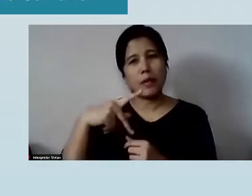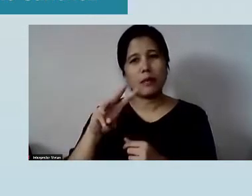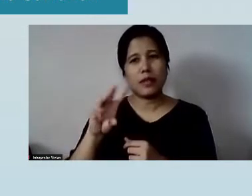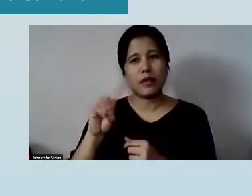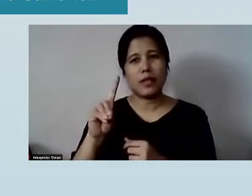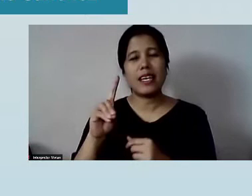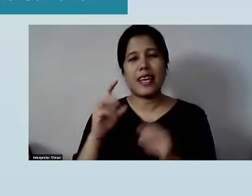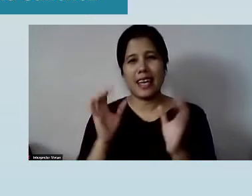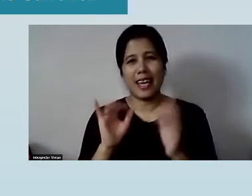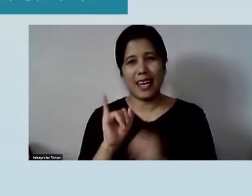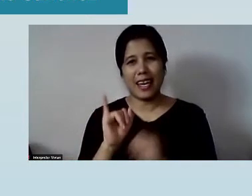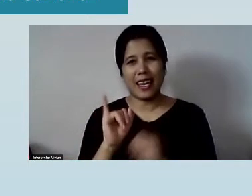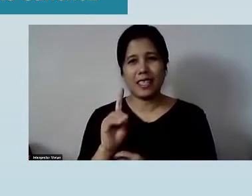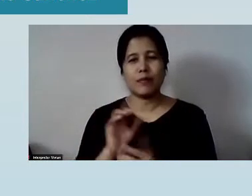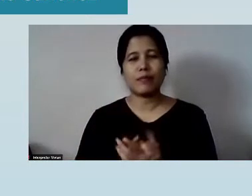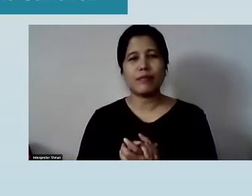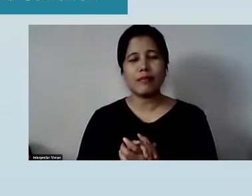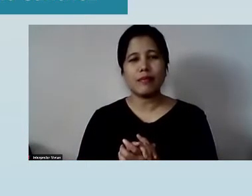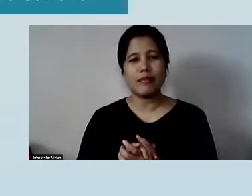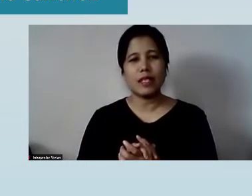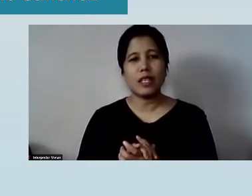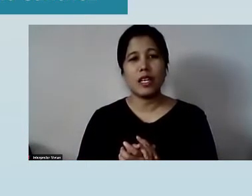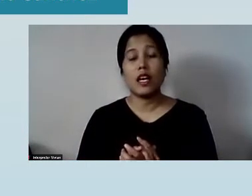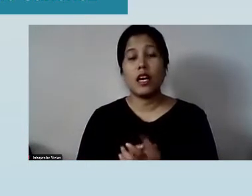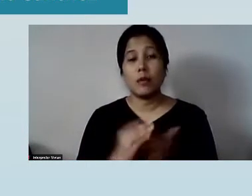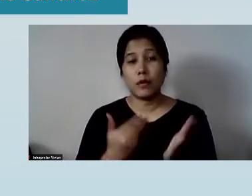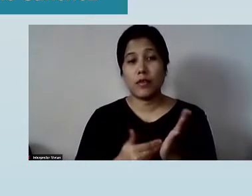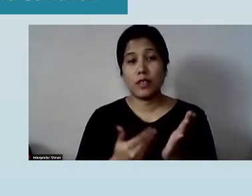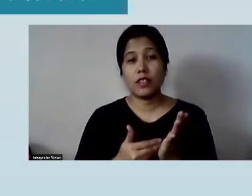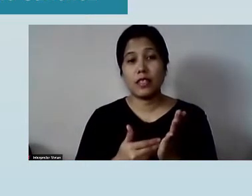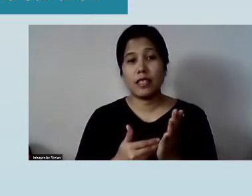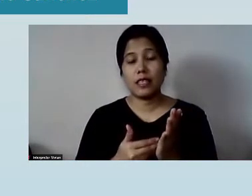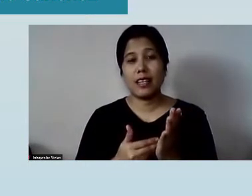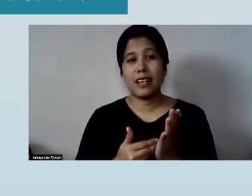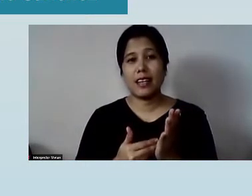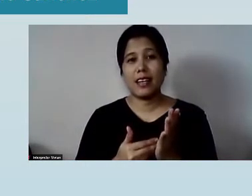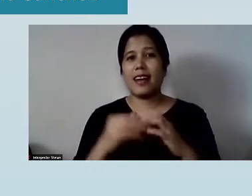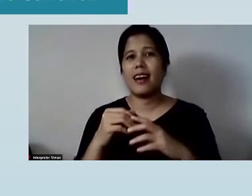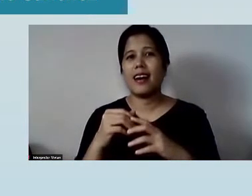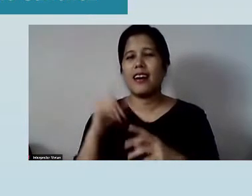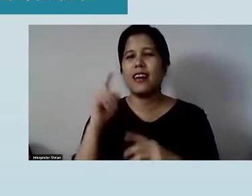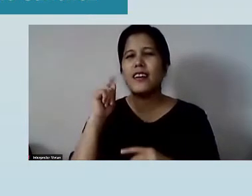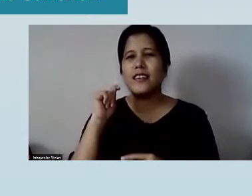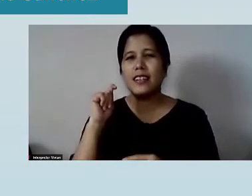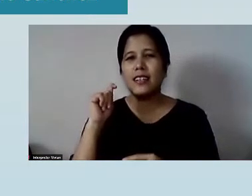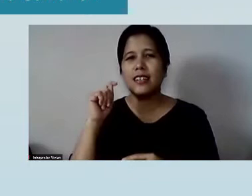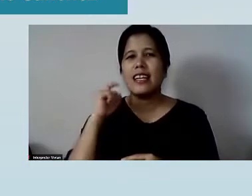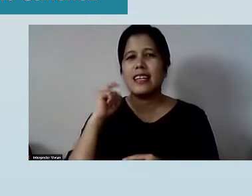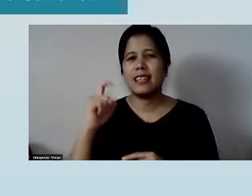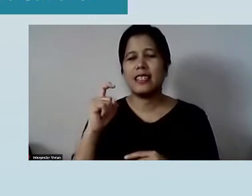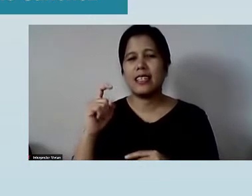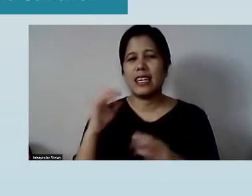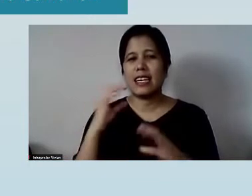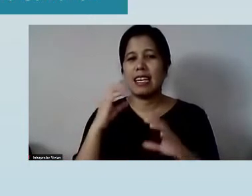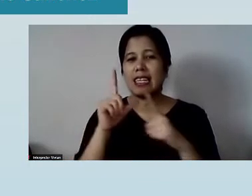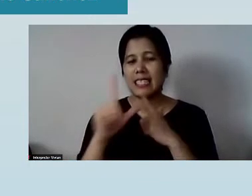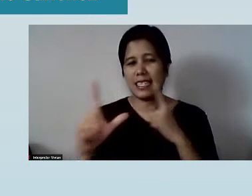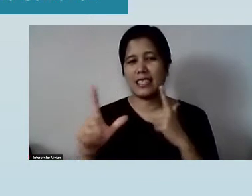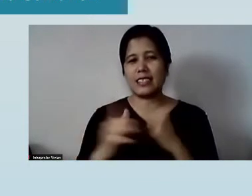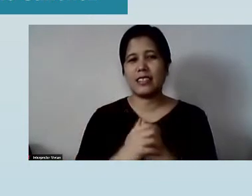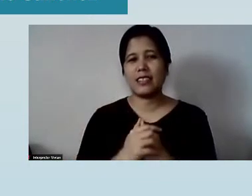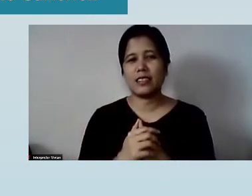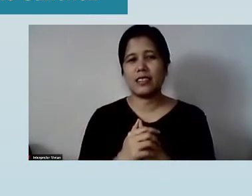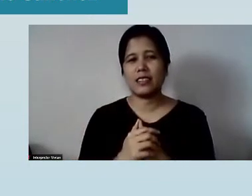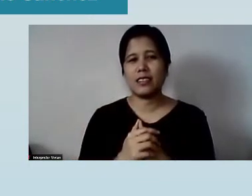PWDID. And then provision of express lanes for persons with disabilities in all commercial and